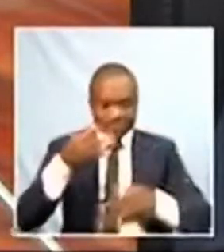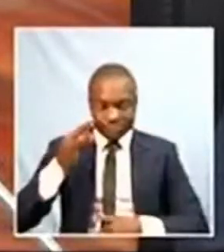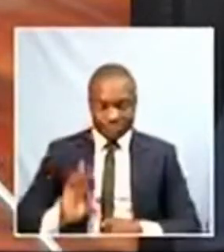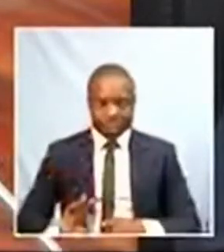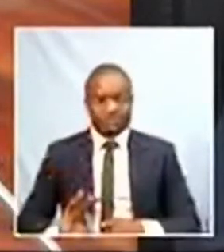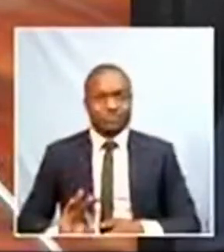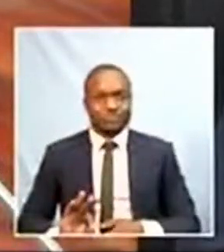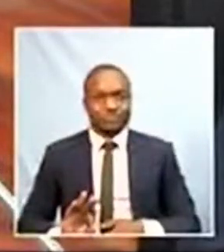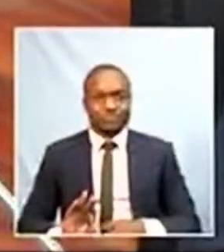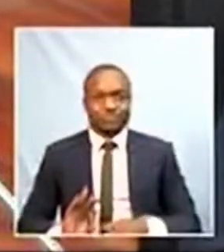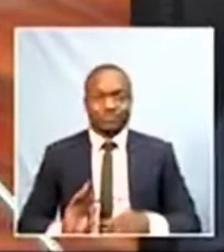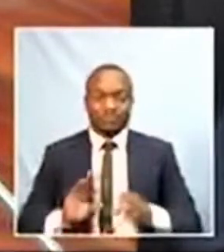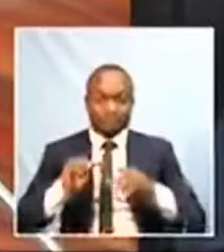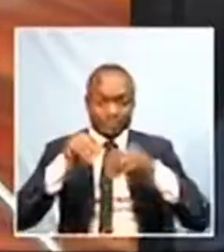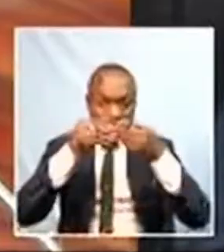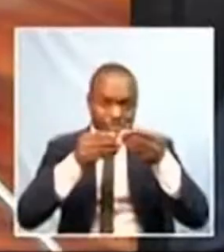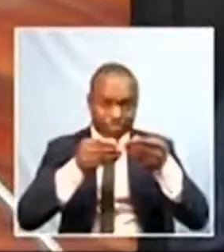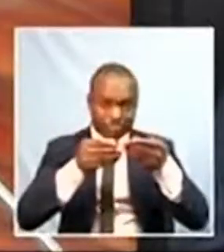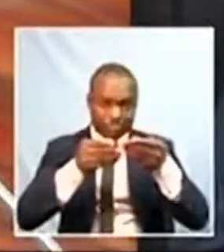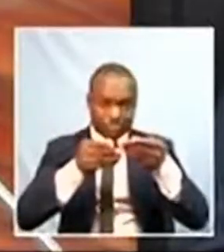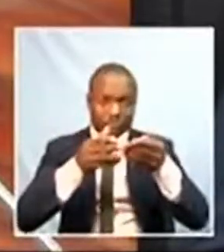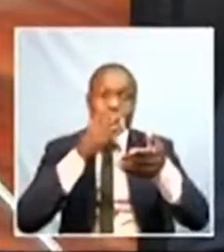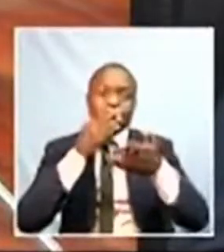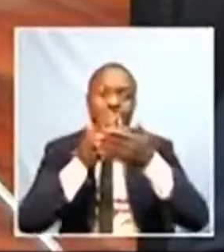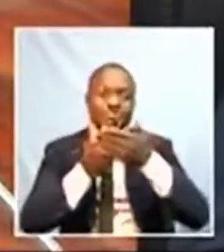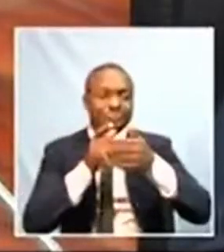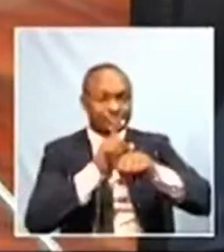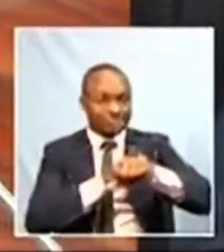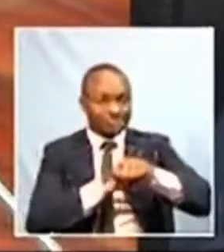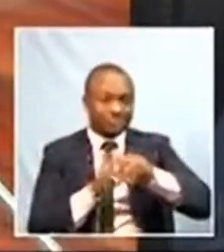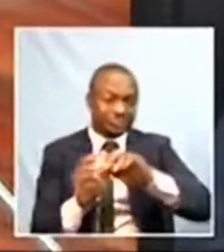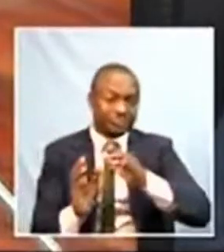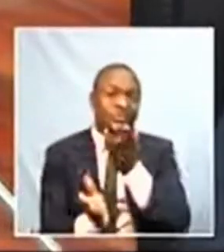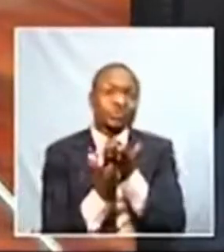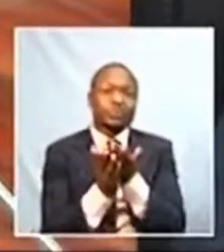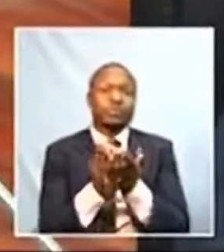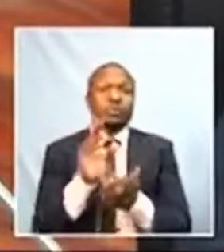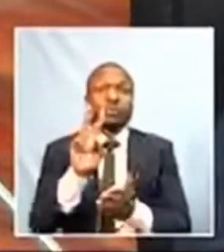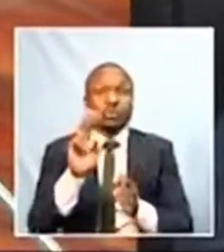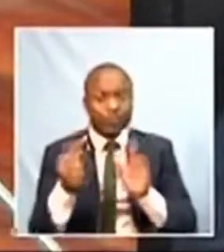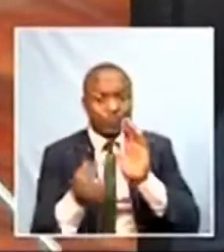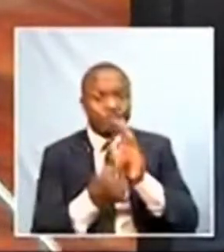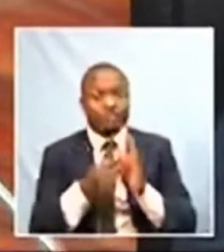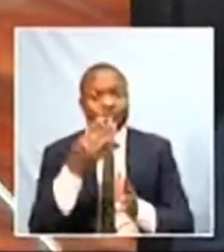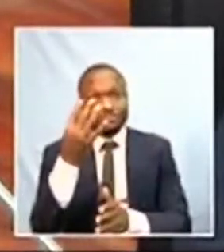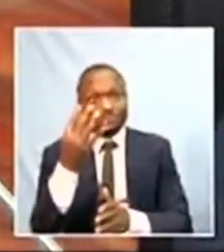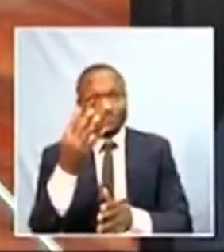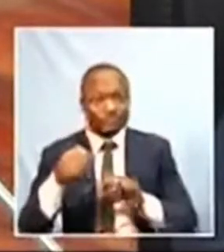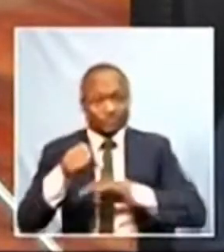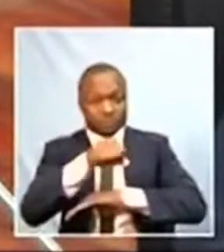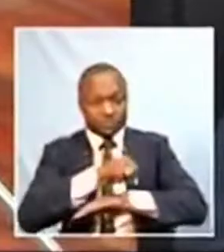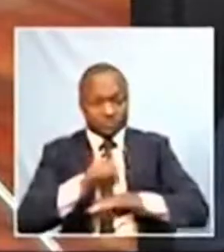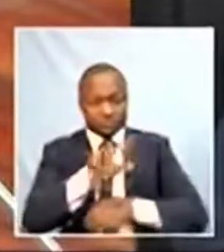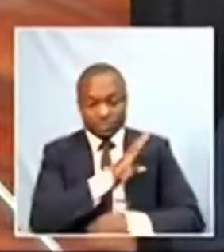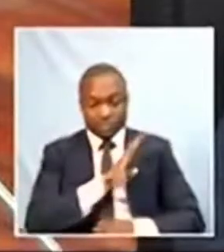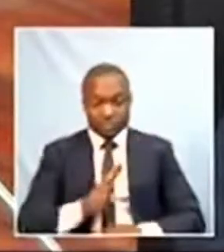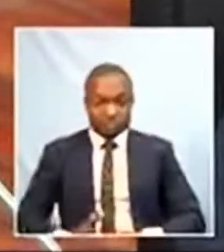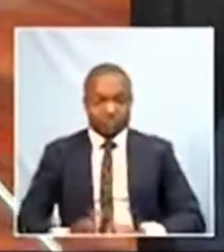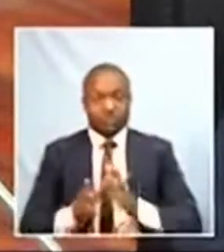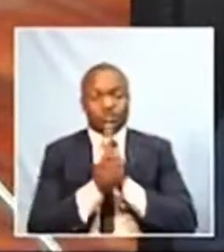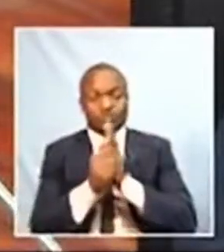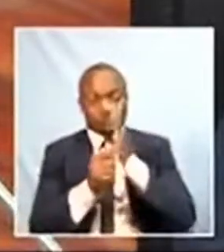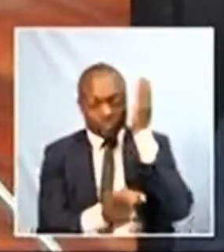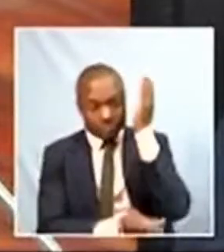beneficiaries are made timely. We move to Appendix 2.4, secondary boarding and